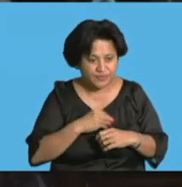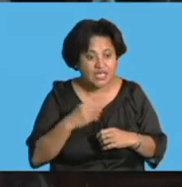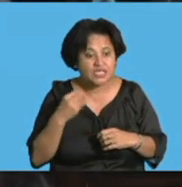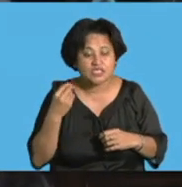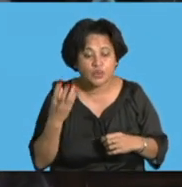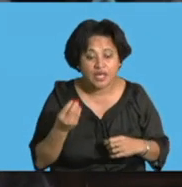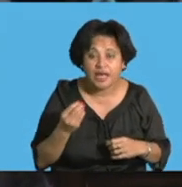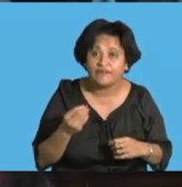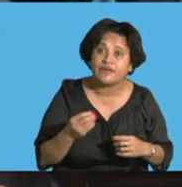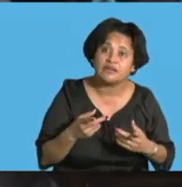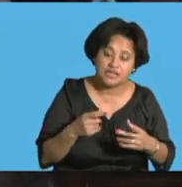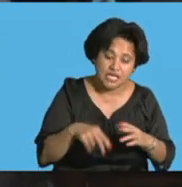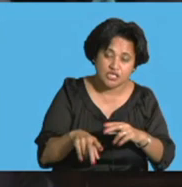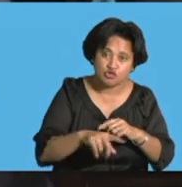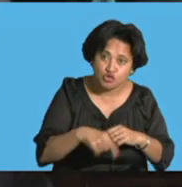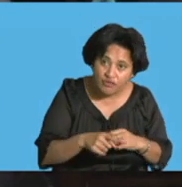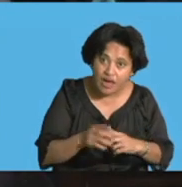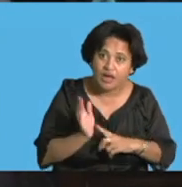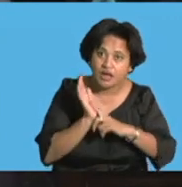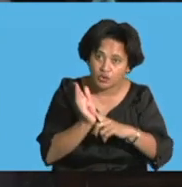Suva area, Notoka City, and Nandi Town.